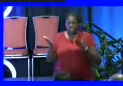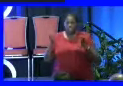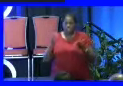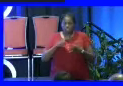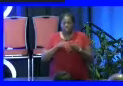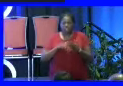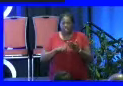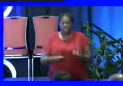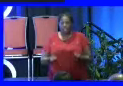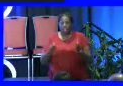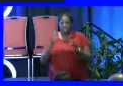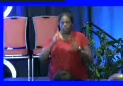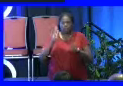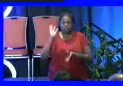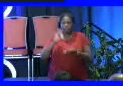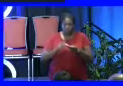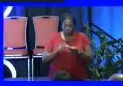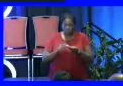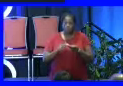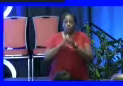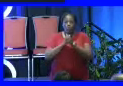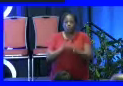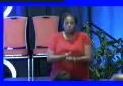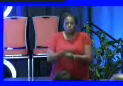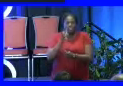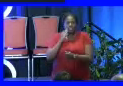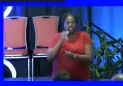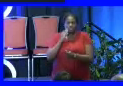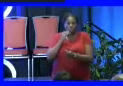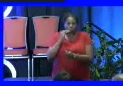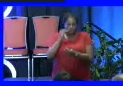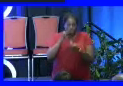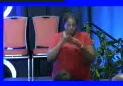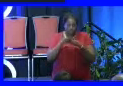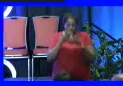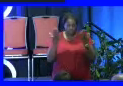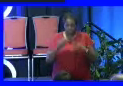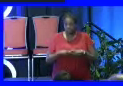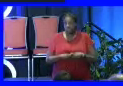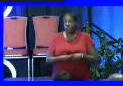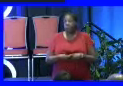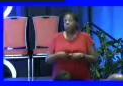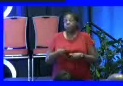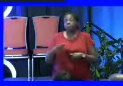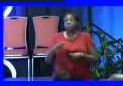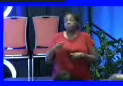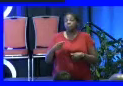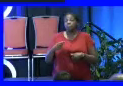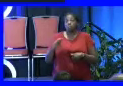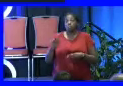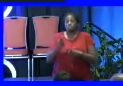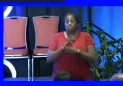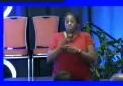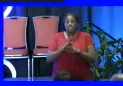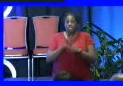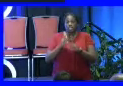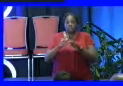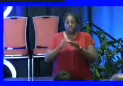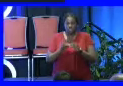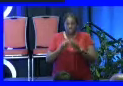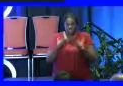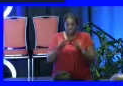blah, and how many people, according to this, are experiencing homelessness. What I will say is we're definitely using it as a population health